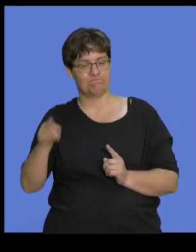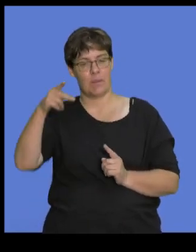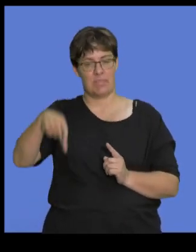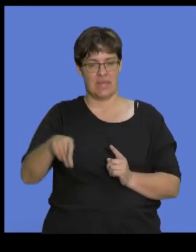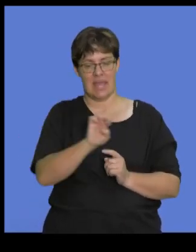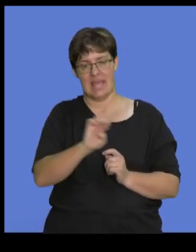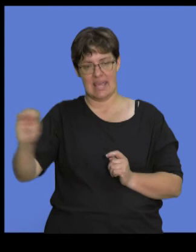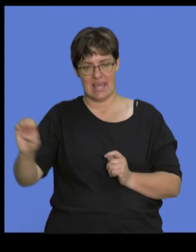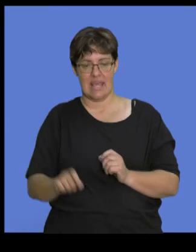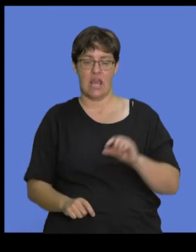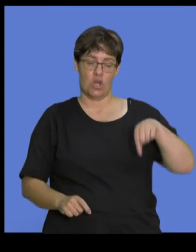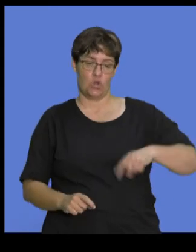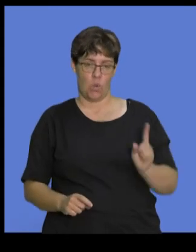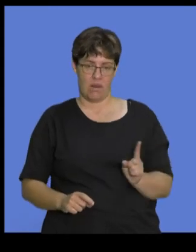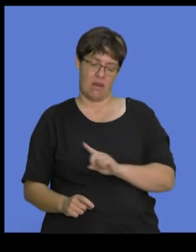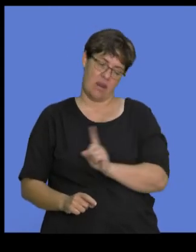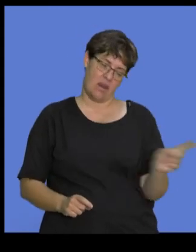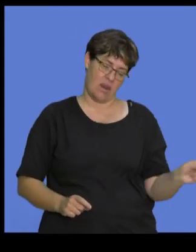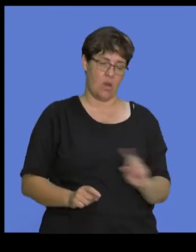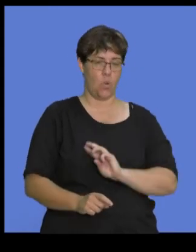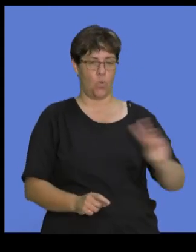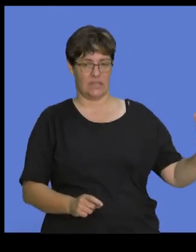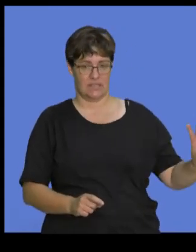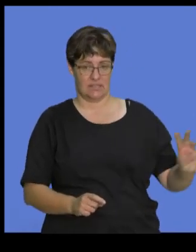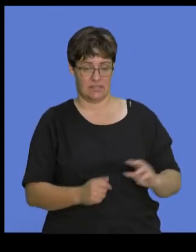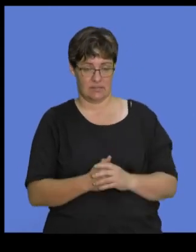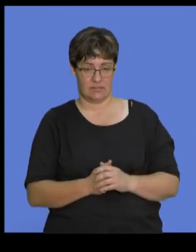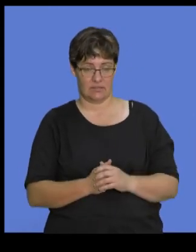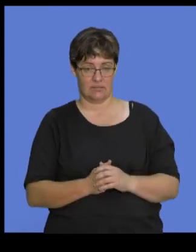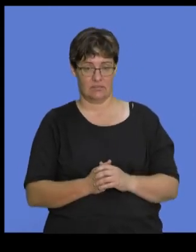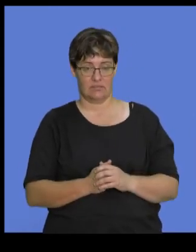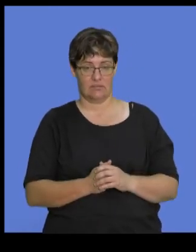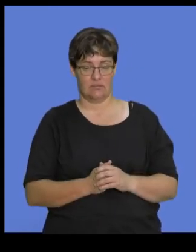towards P is east, towards Q1 is the opposite, which is